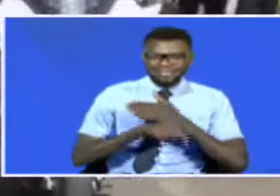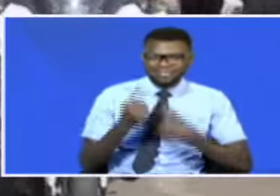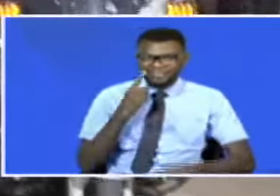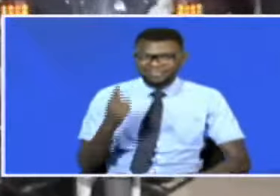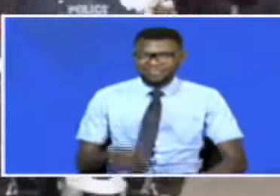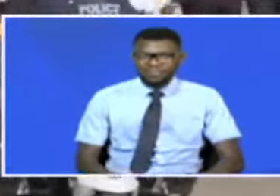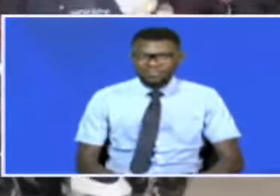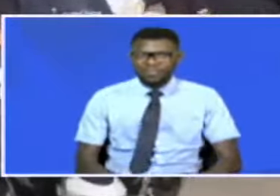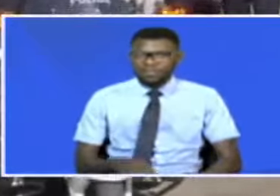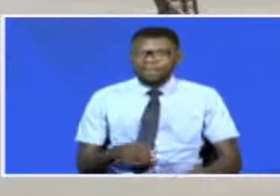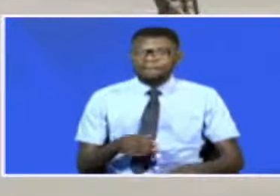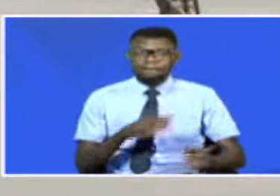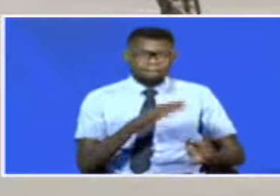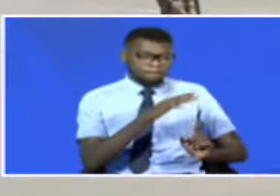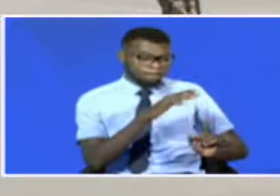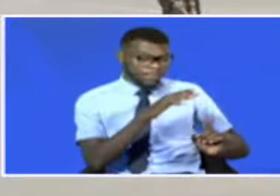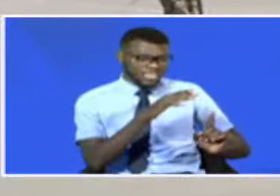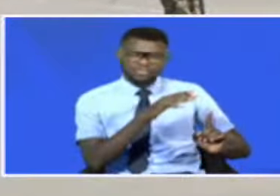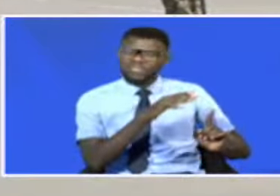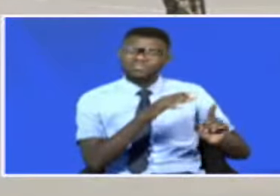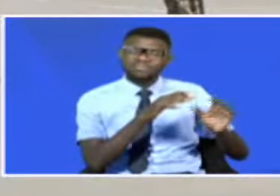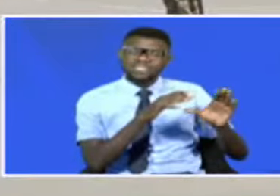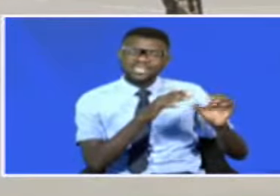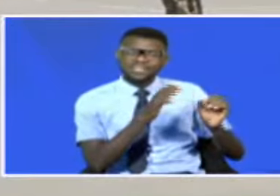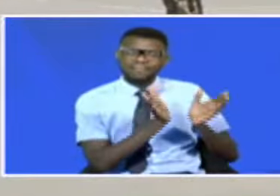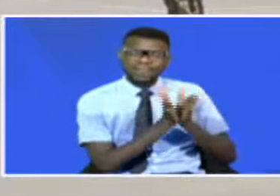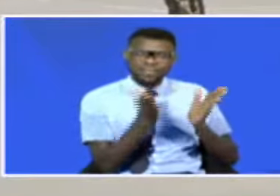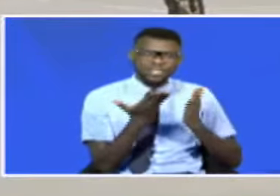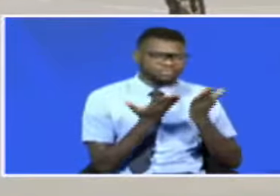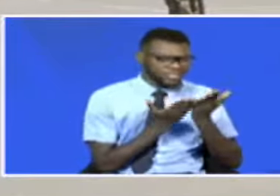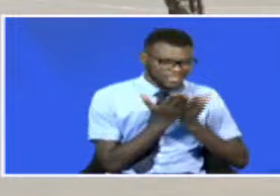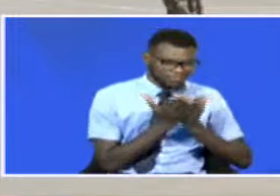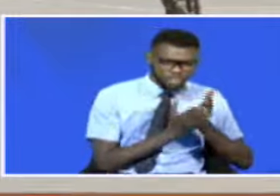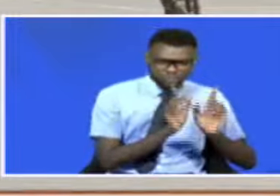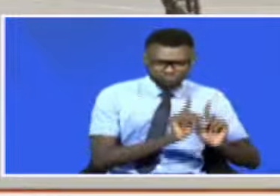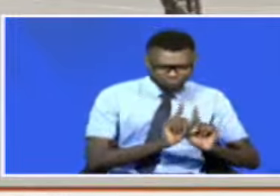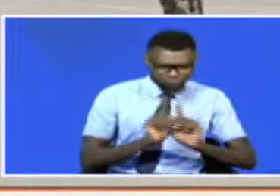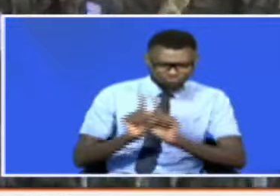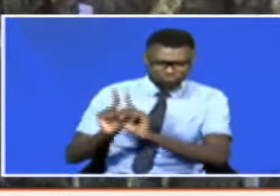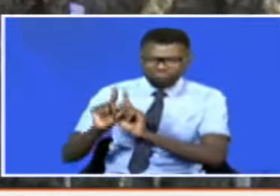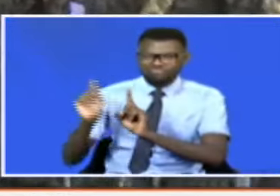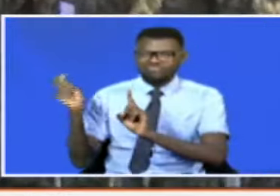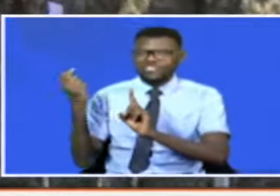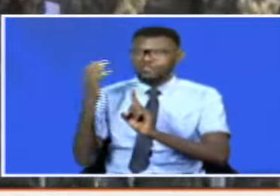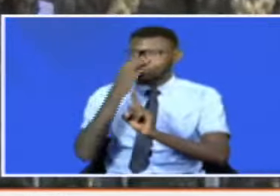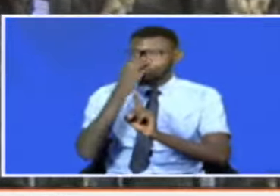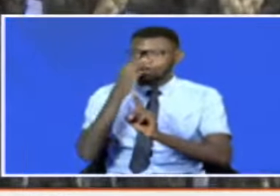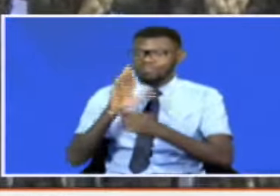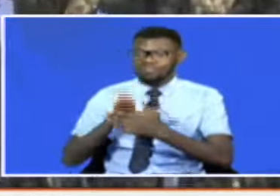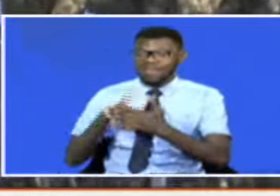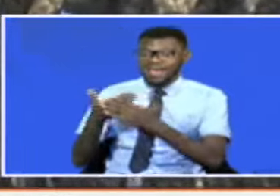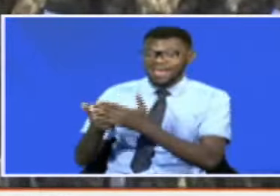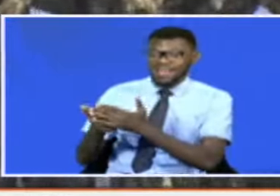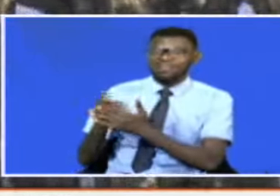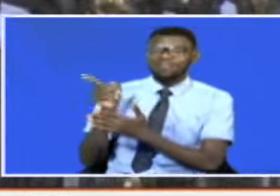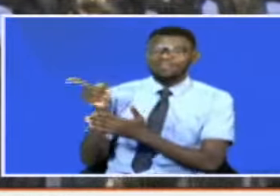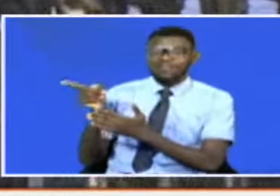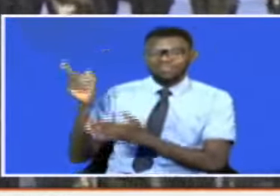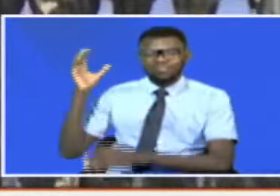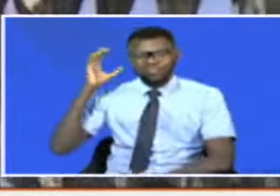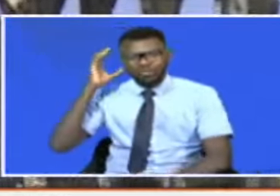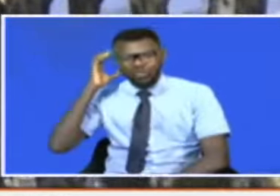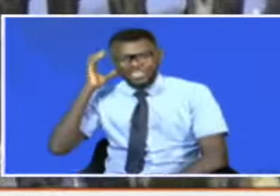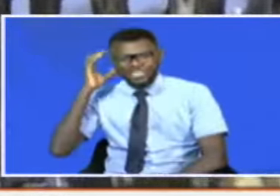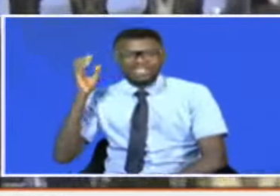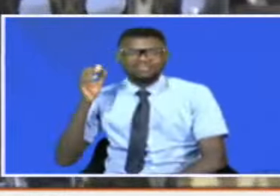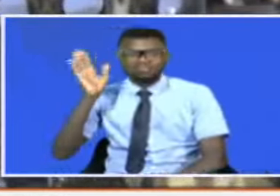Accompanied by Public Service Cabinet Secretary Justin Muturi, President William Ruto arrived at the National Youth Service Academy in Gilgil,